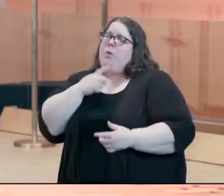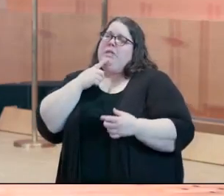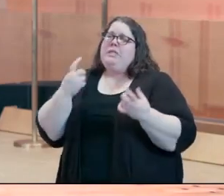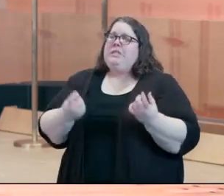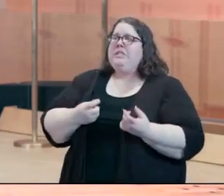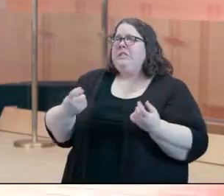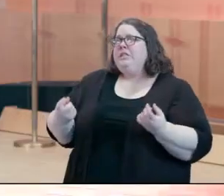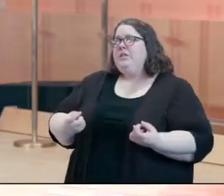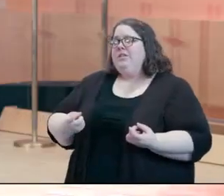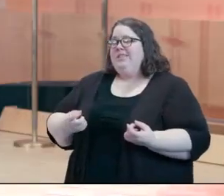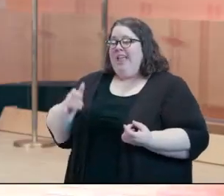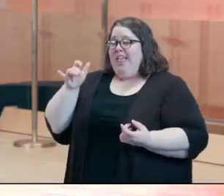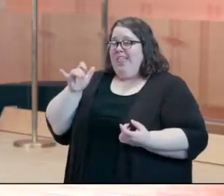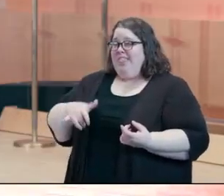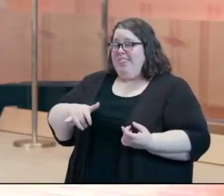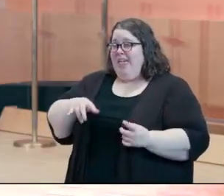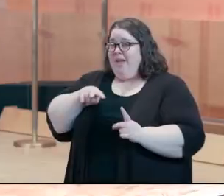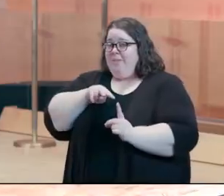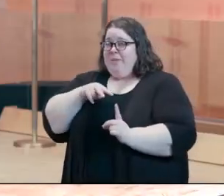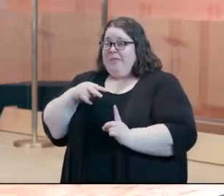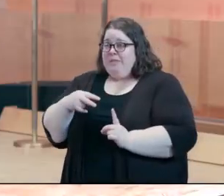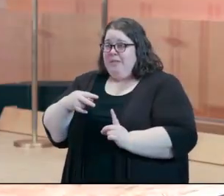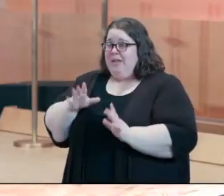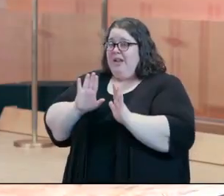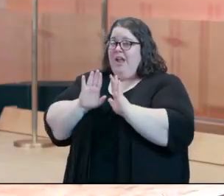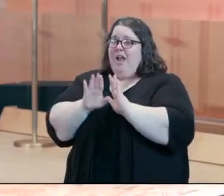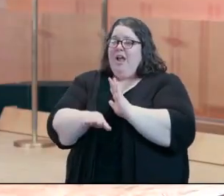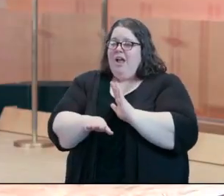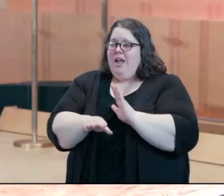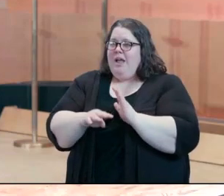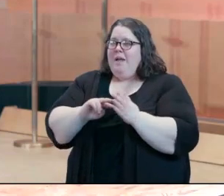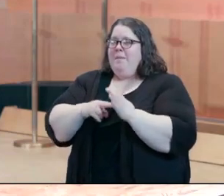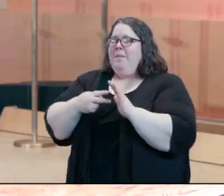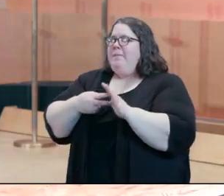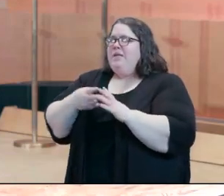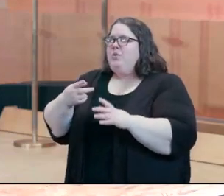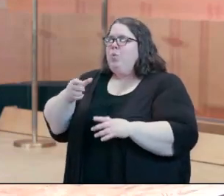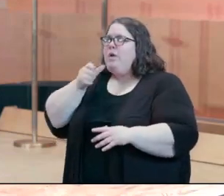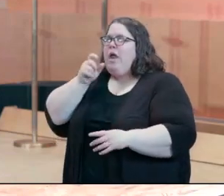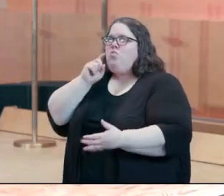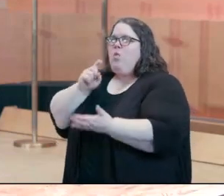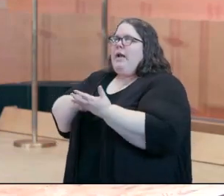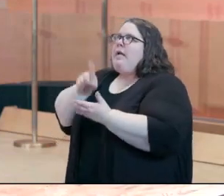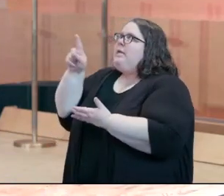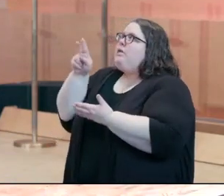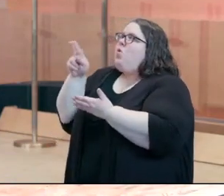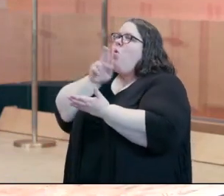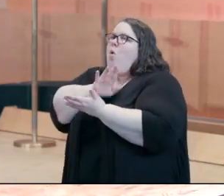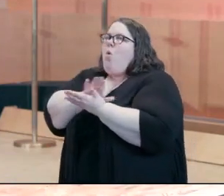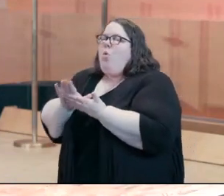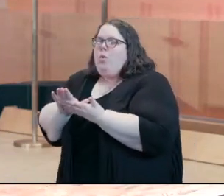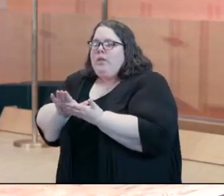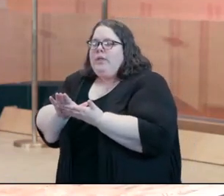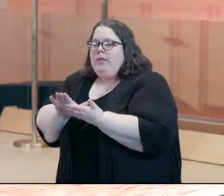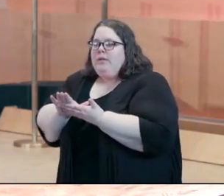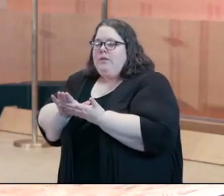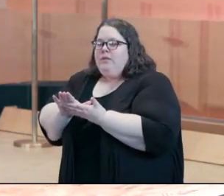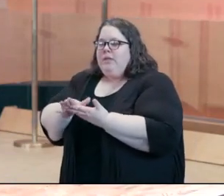do that, we totally deny the holiness of God and that he is a just God, that there is good and